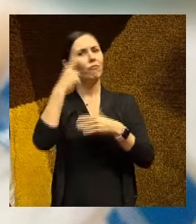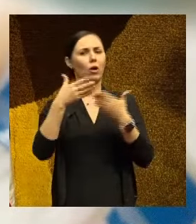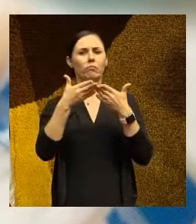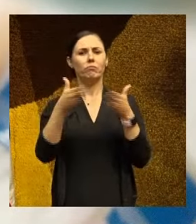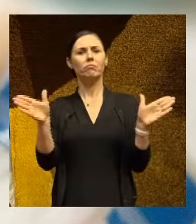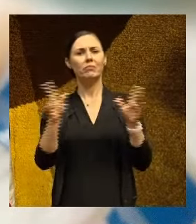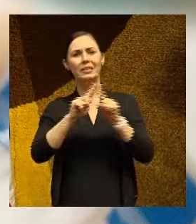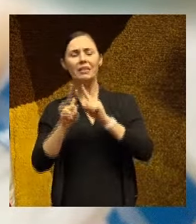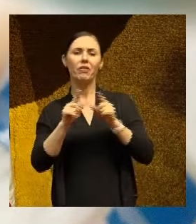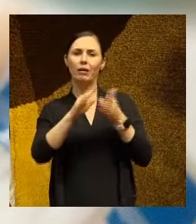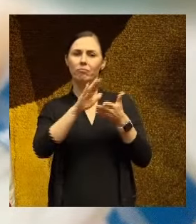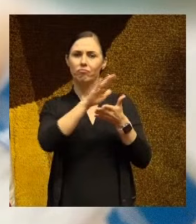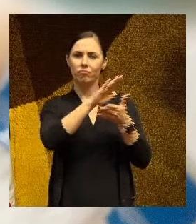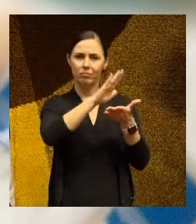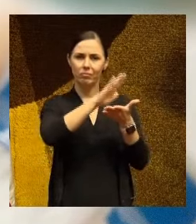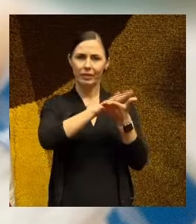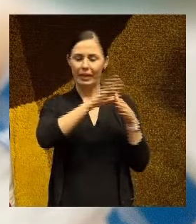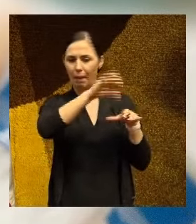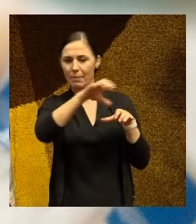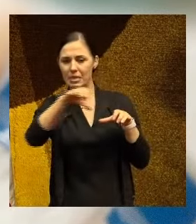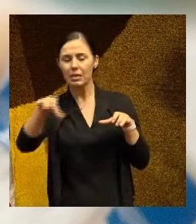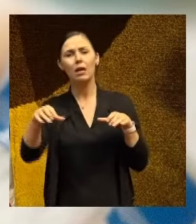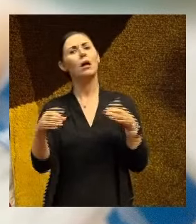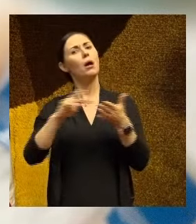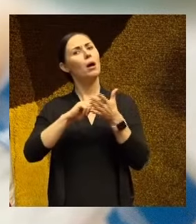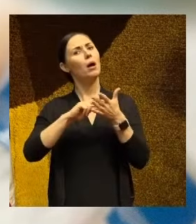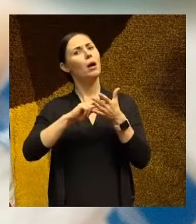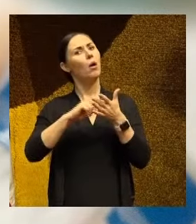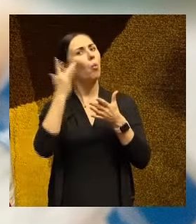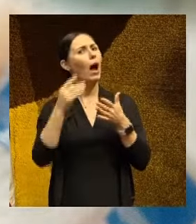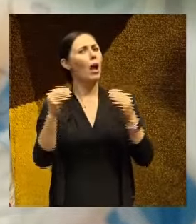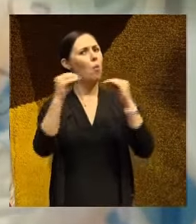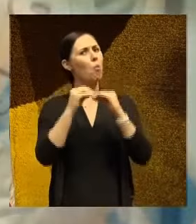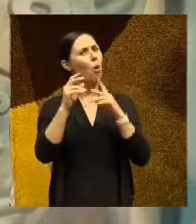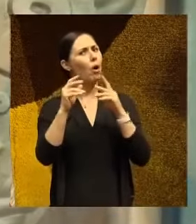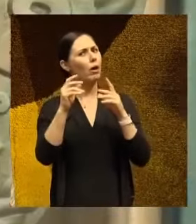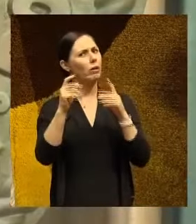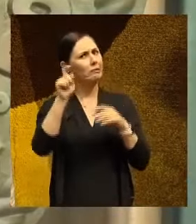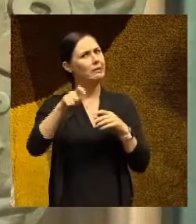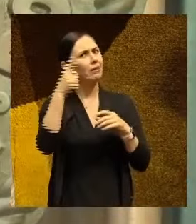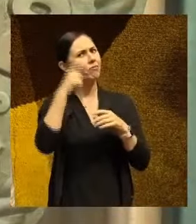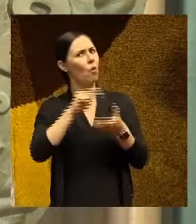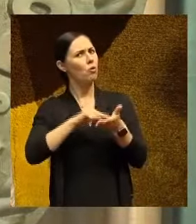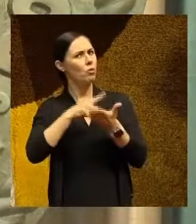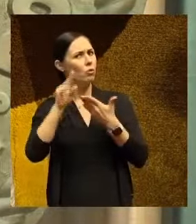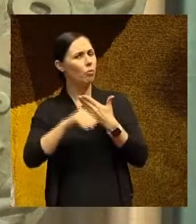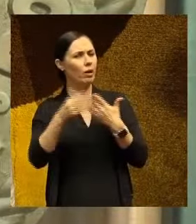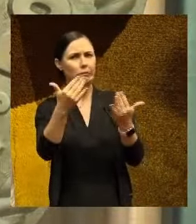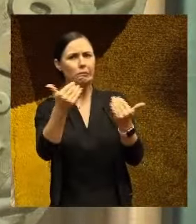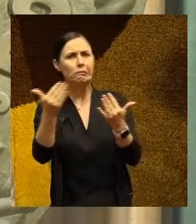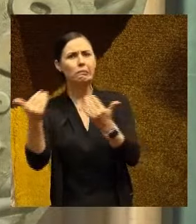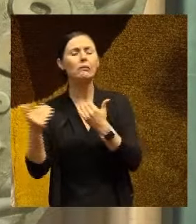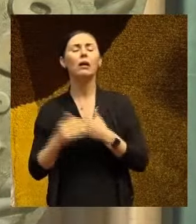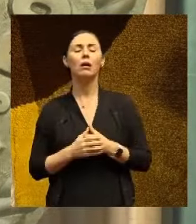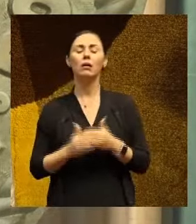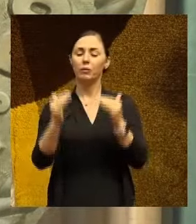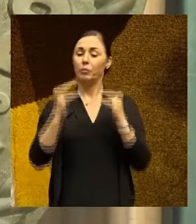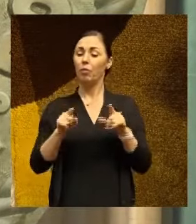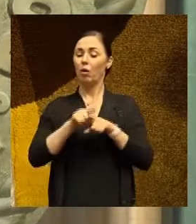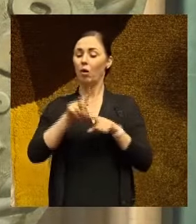the increased demand for nursing programs. In addition, a new $3.7